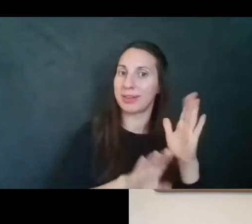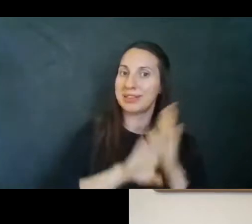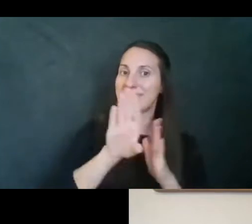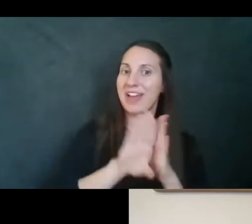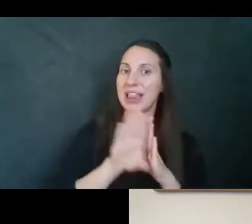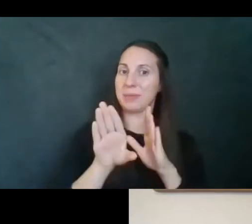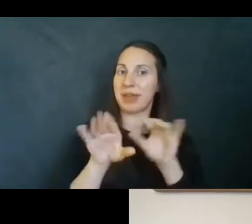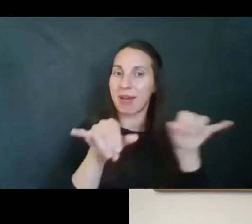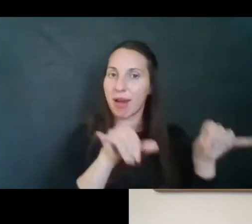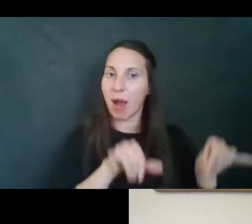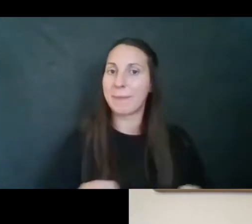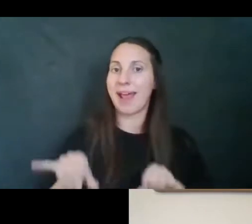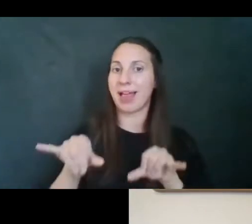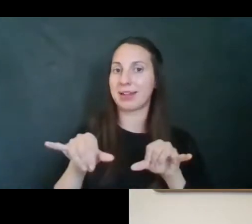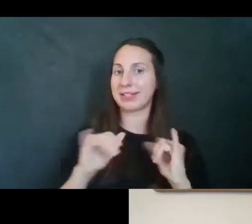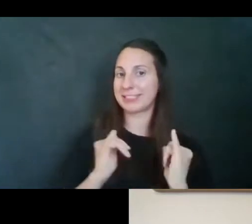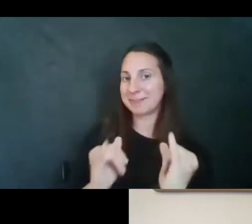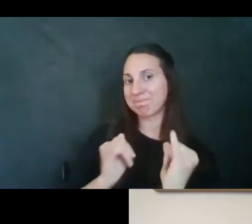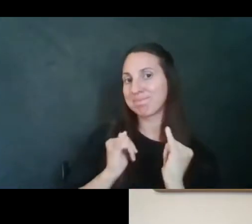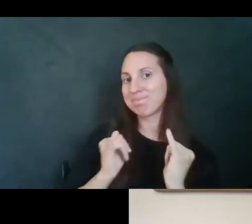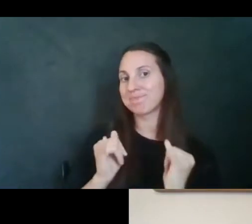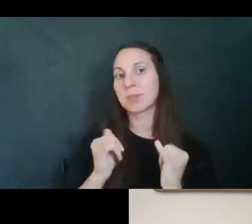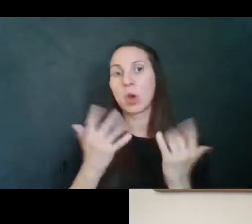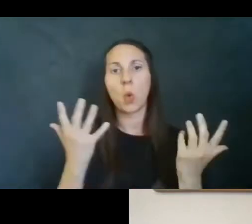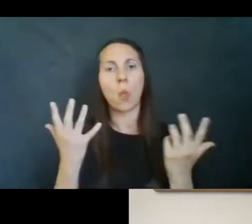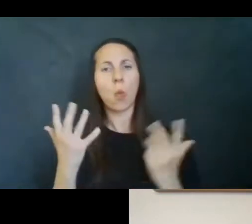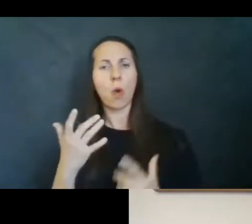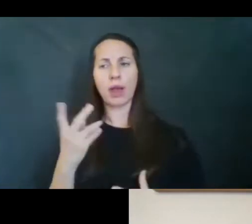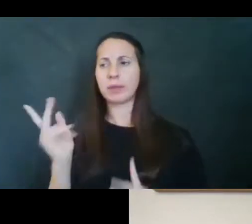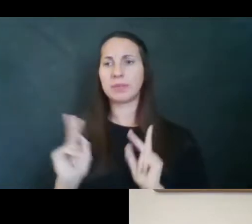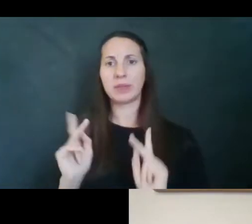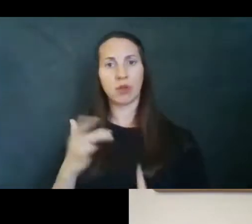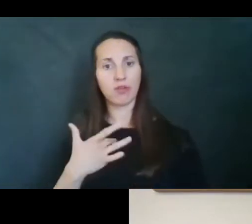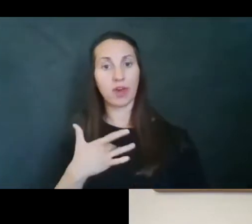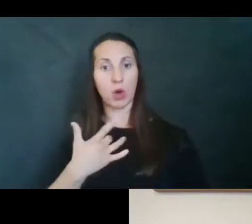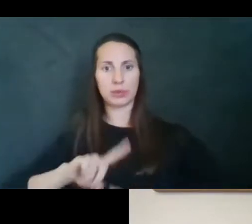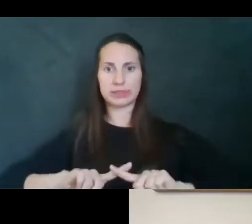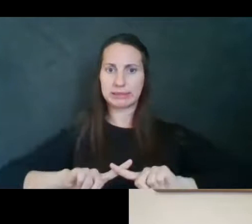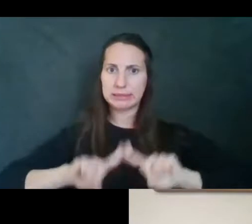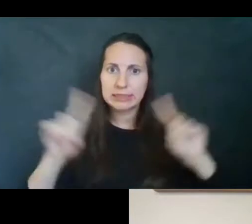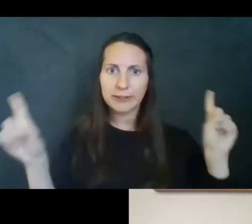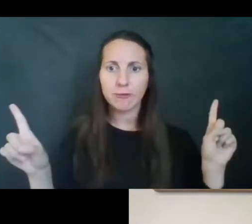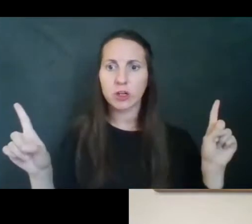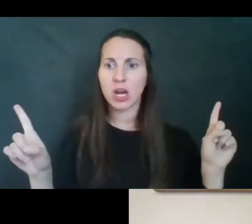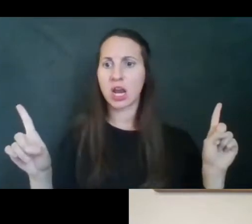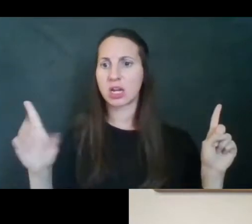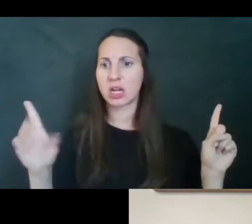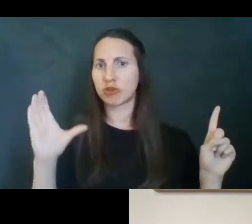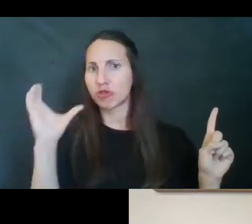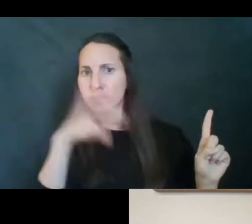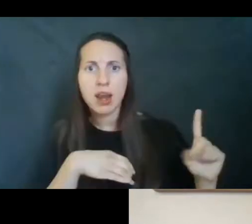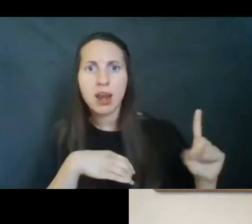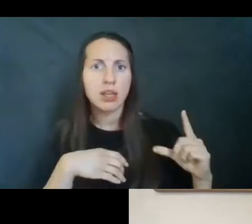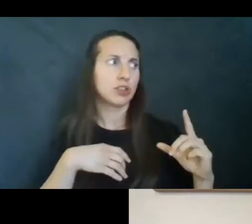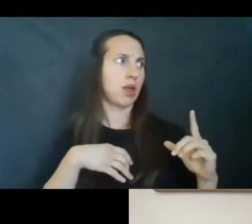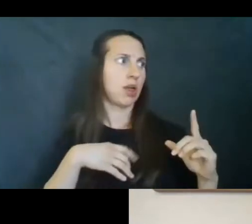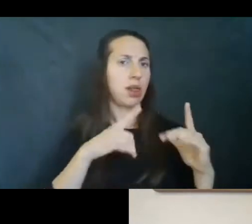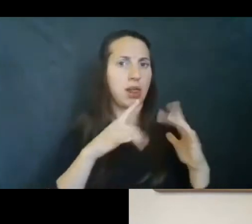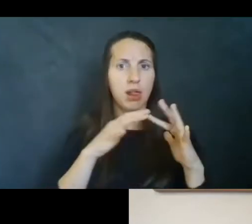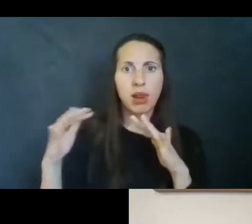these profound differences, what they were experiencing, was abnormal, no one could ever understand it.